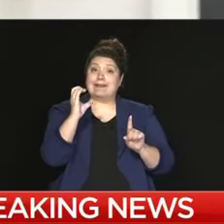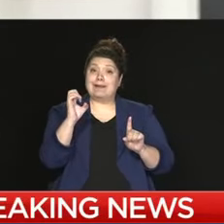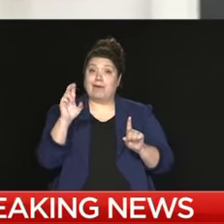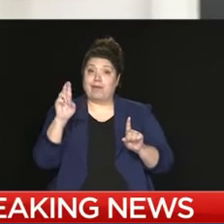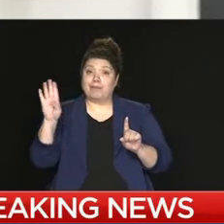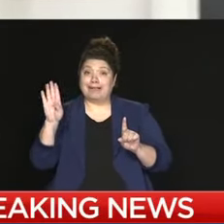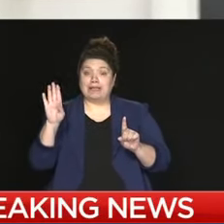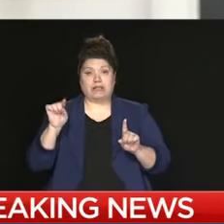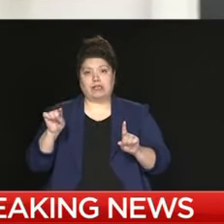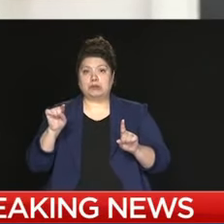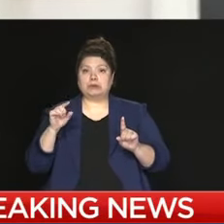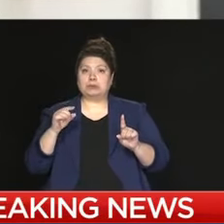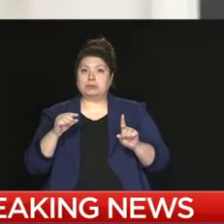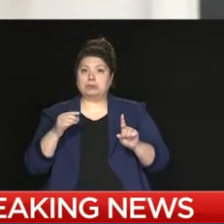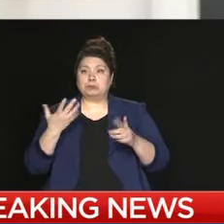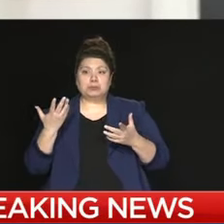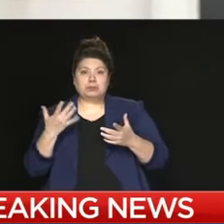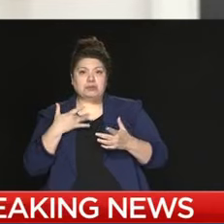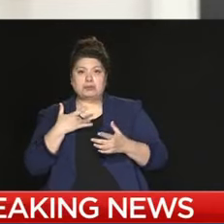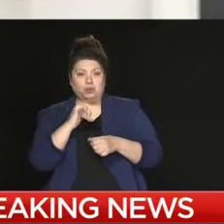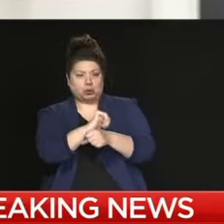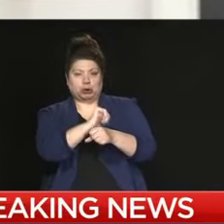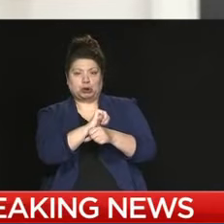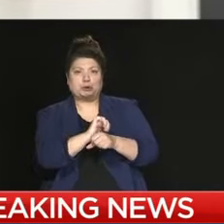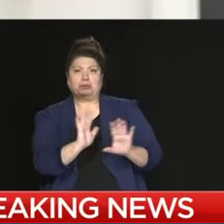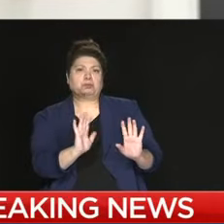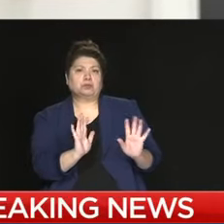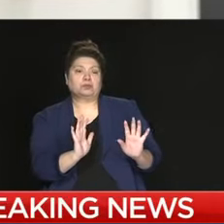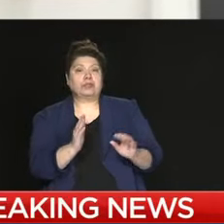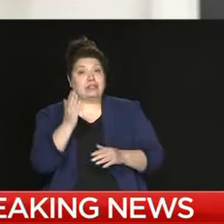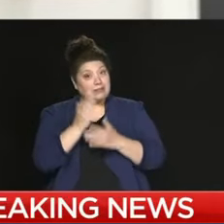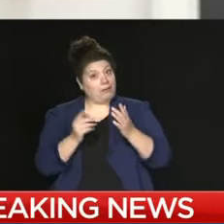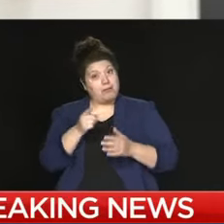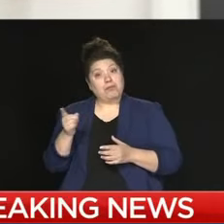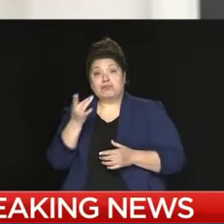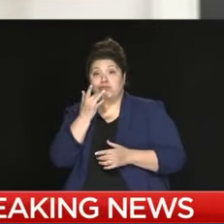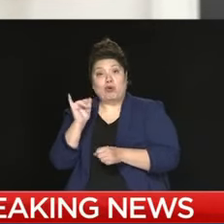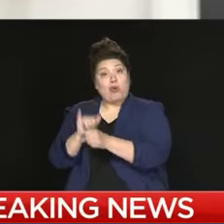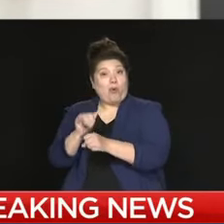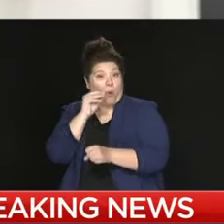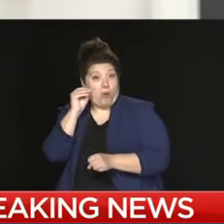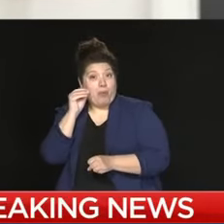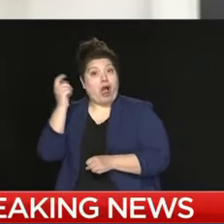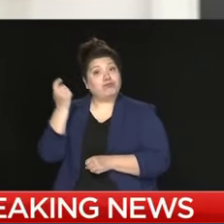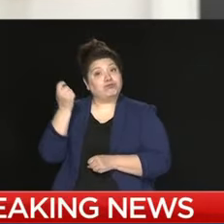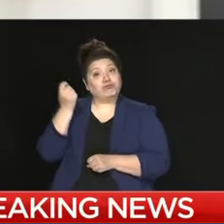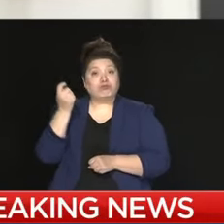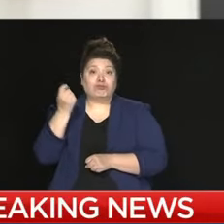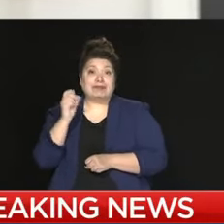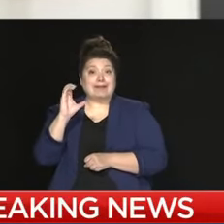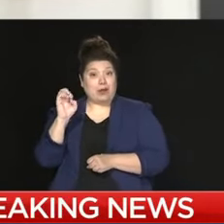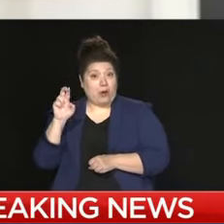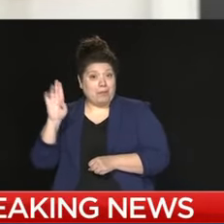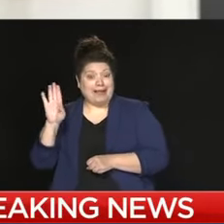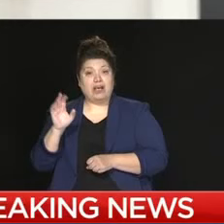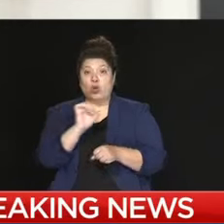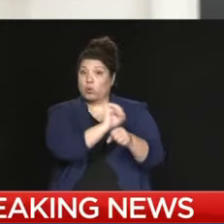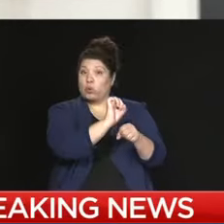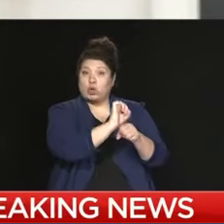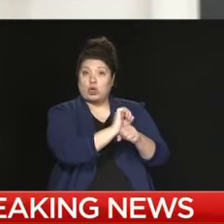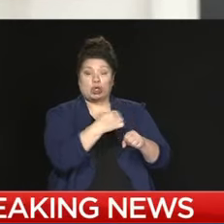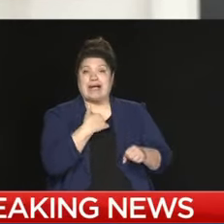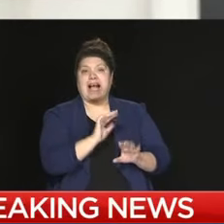Benefit. Are there concerns that Canadians may instead want to stay home and collect benefits and not return to work? And was this thought of when the